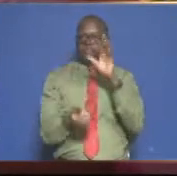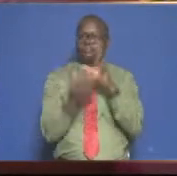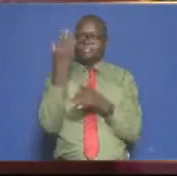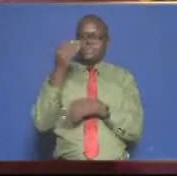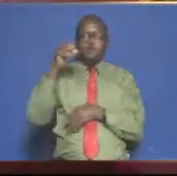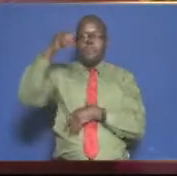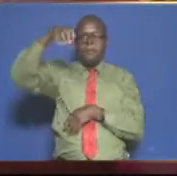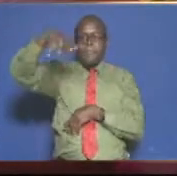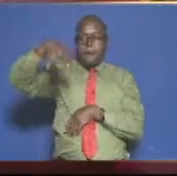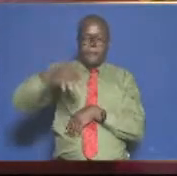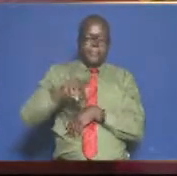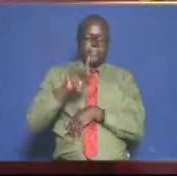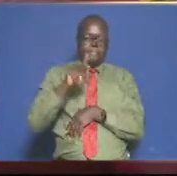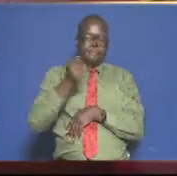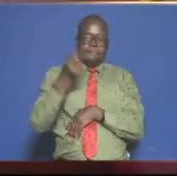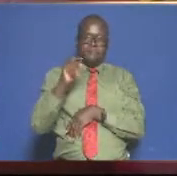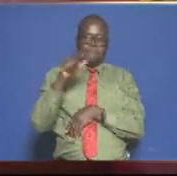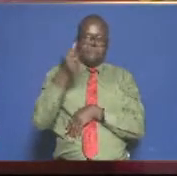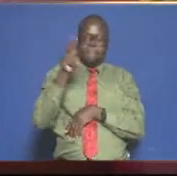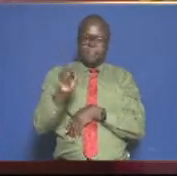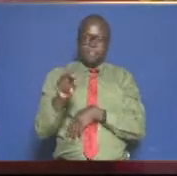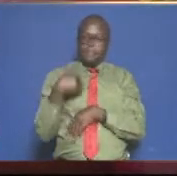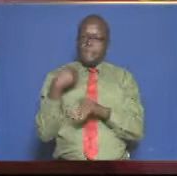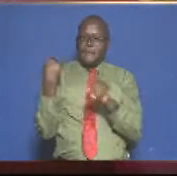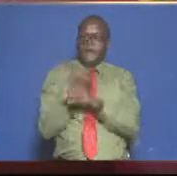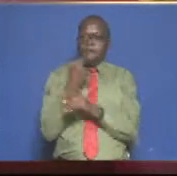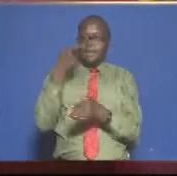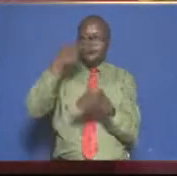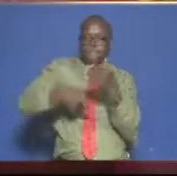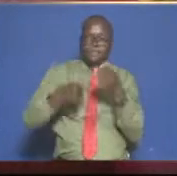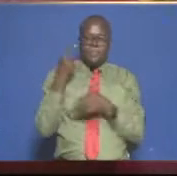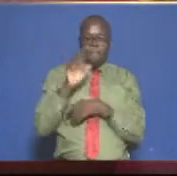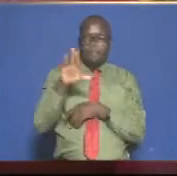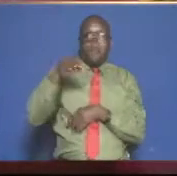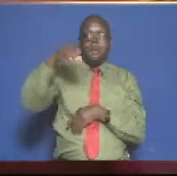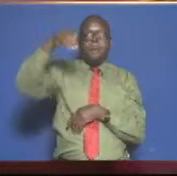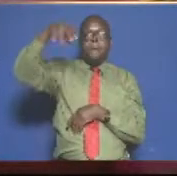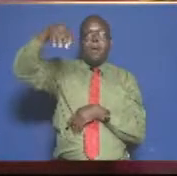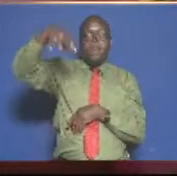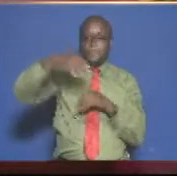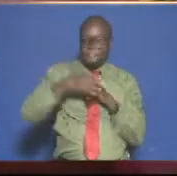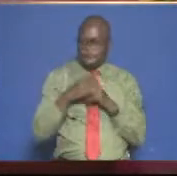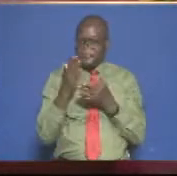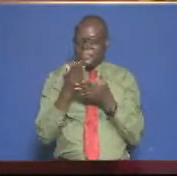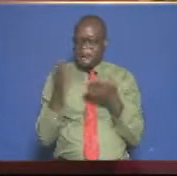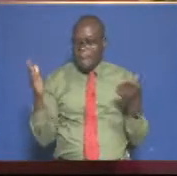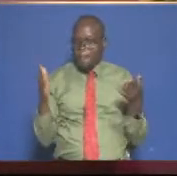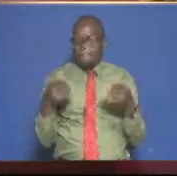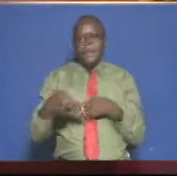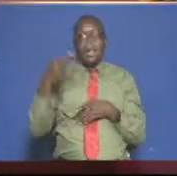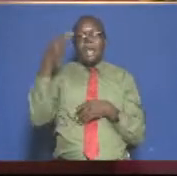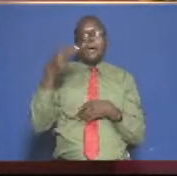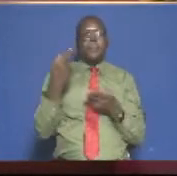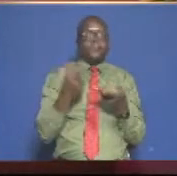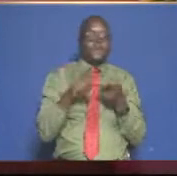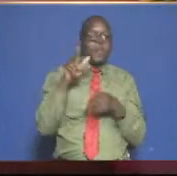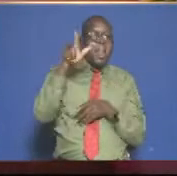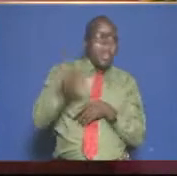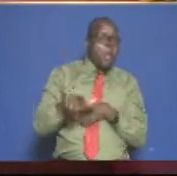power. KenGen also has different prices for its power plants, some being higher or lower